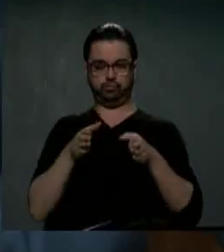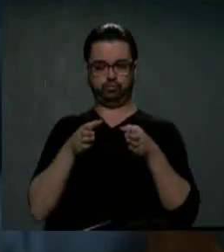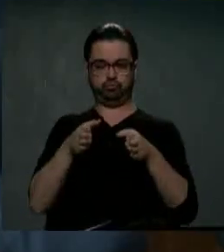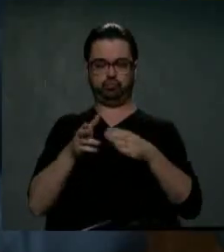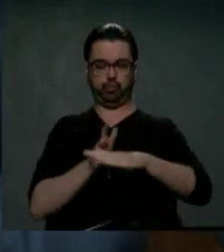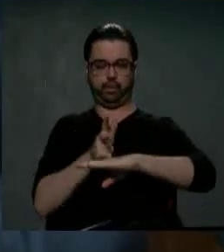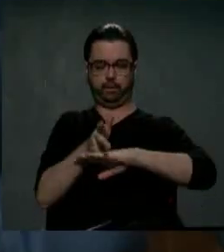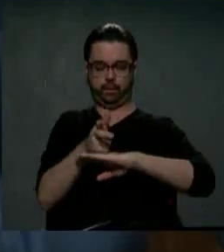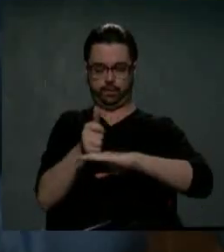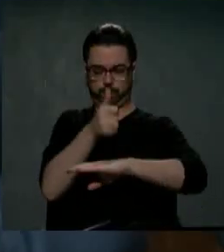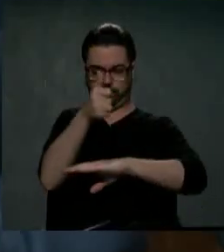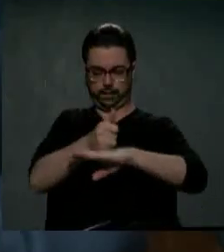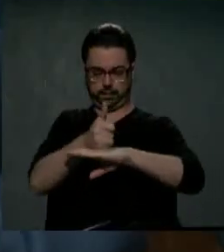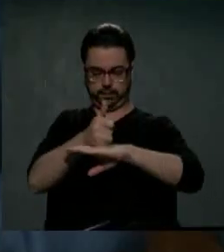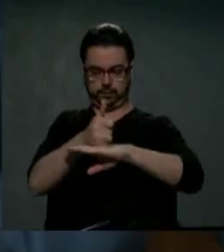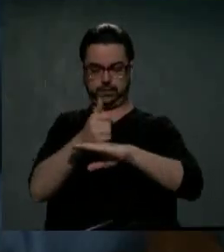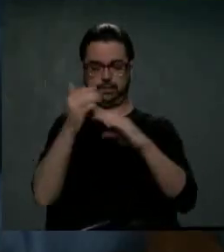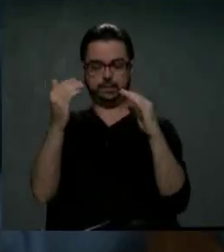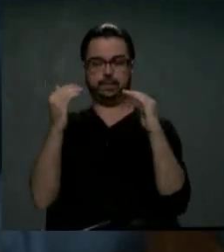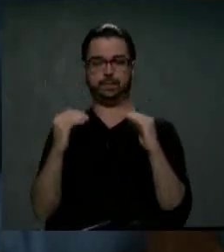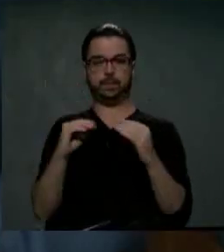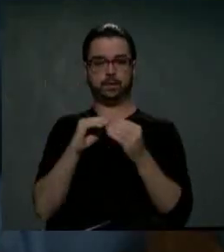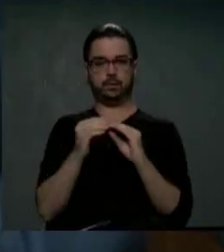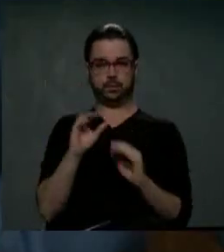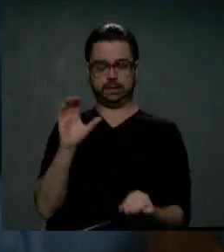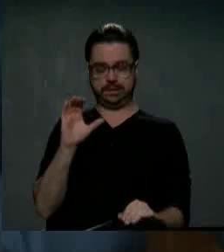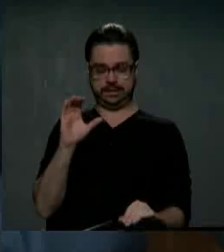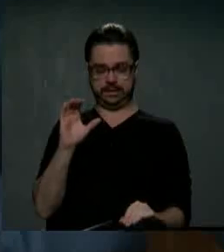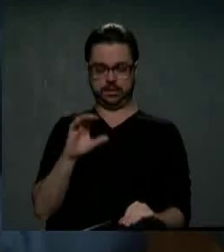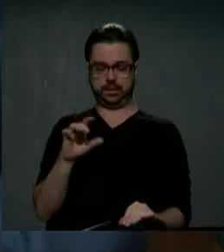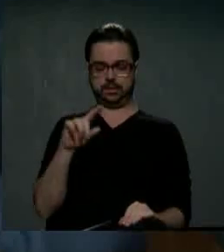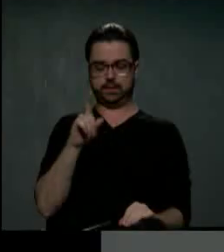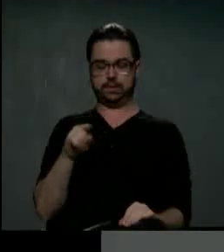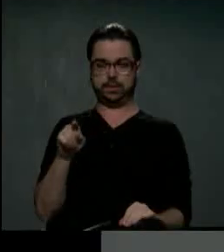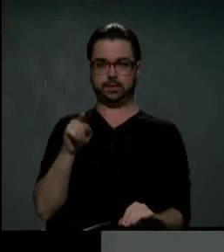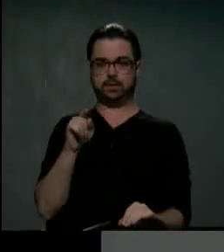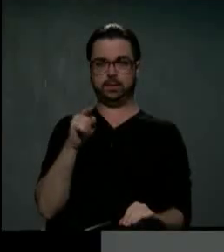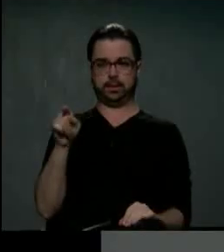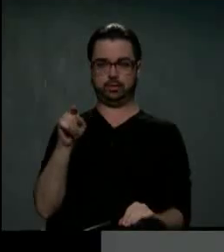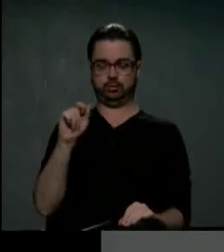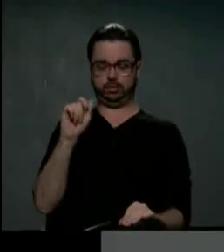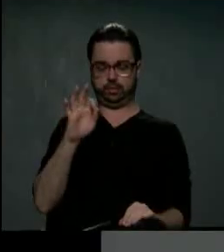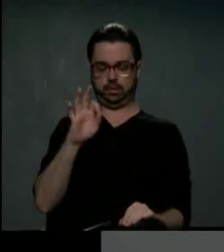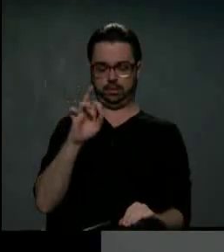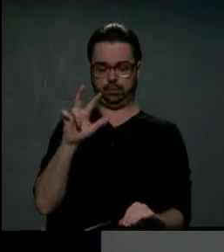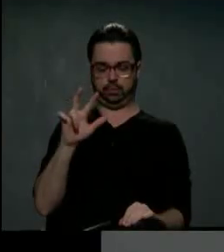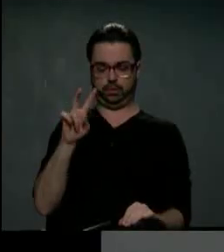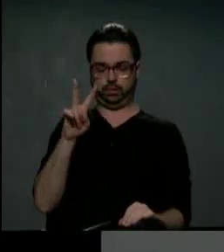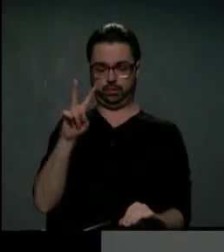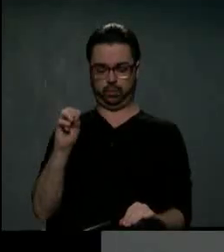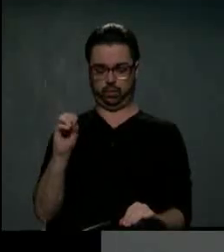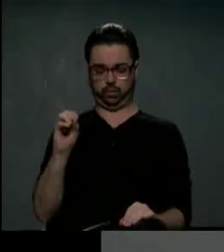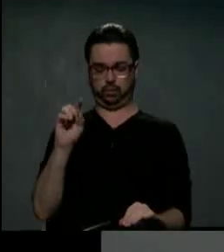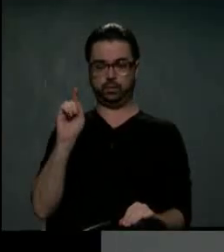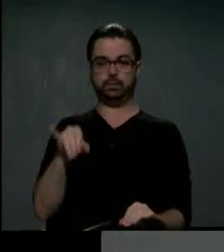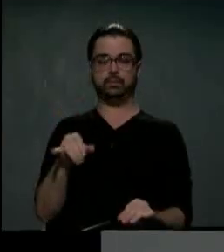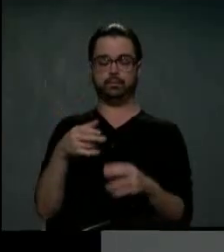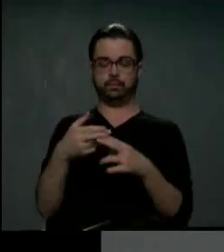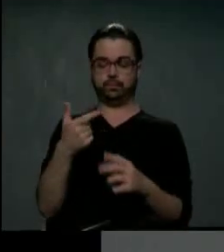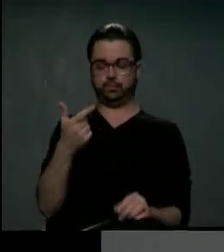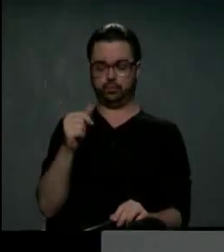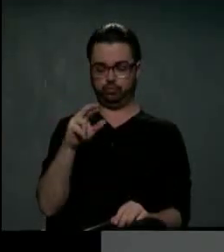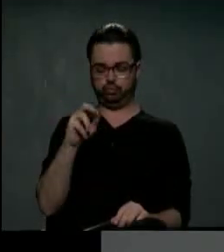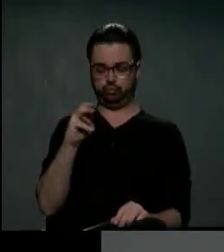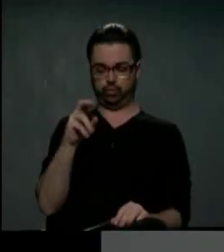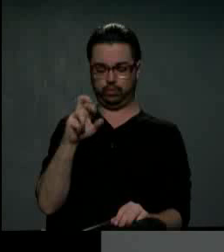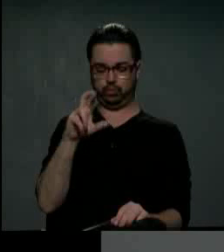C, file number Z-9320, Gramercy Park at Midtown, short form PDR, located at 6400 West Markham